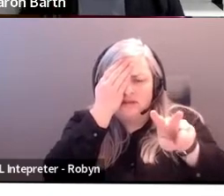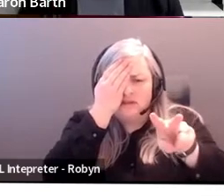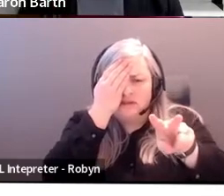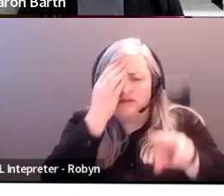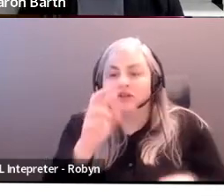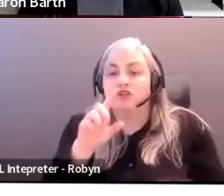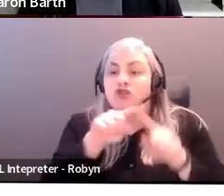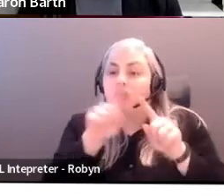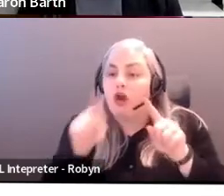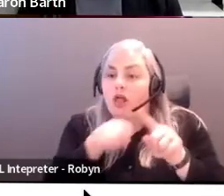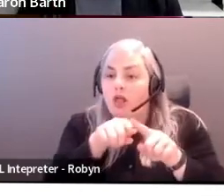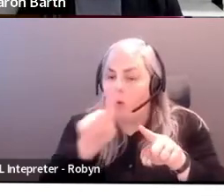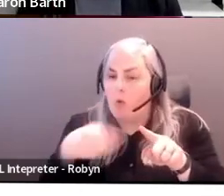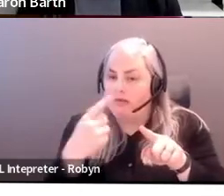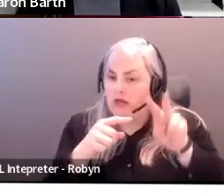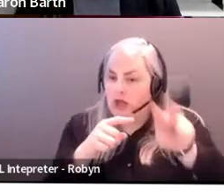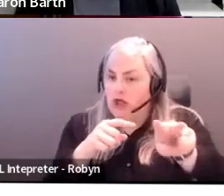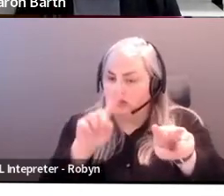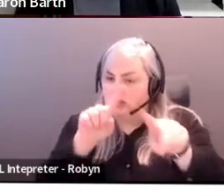happens.